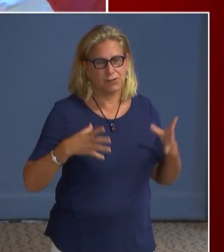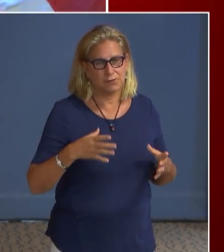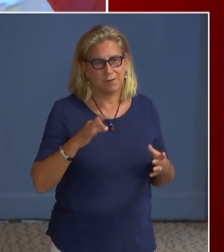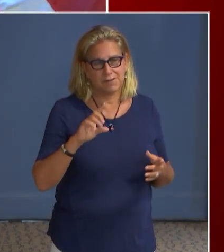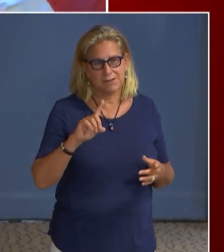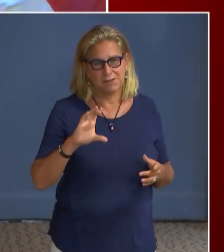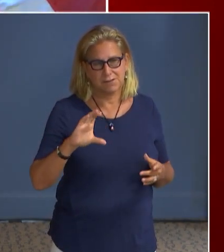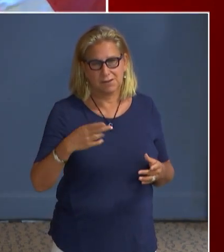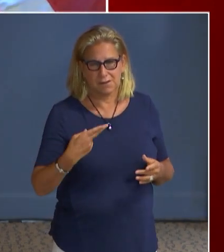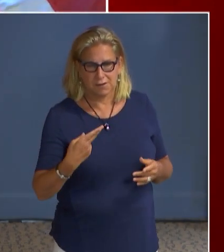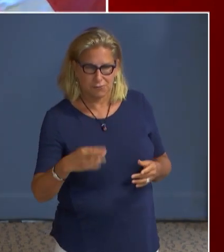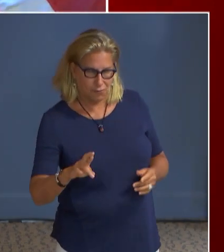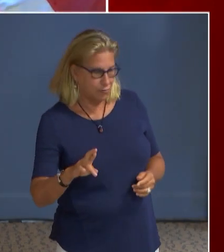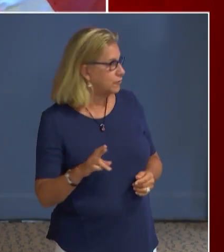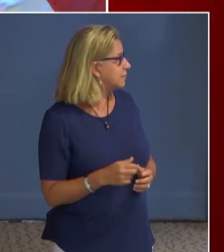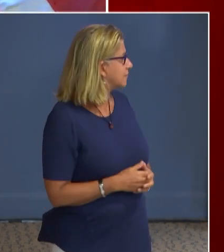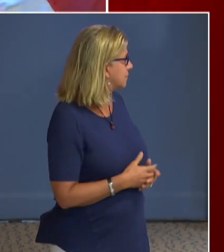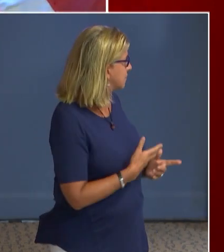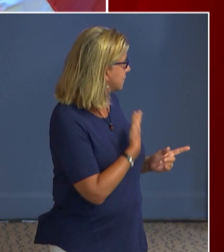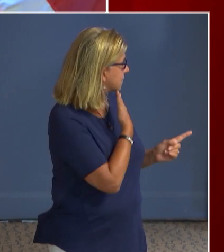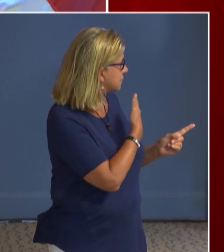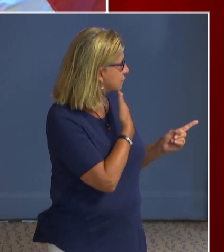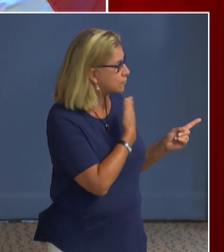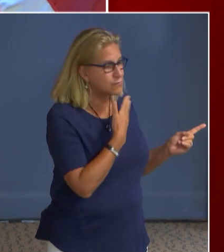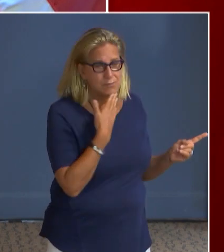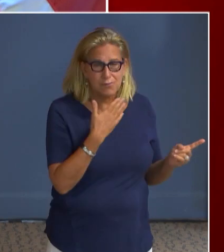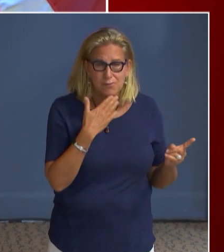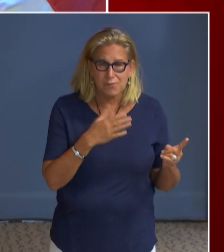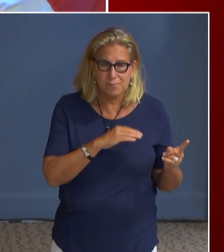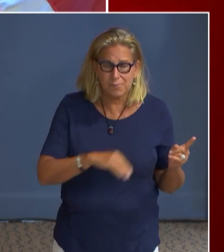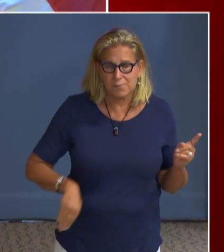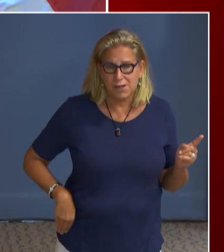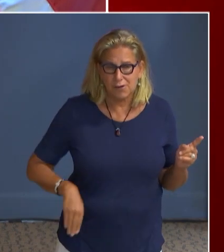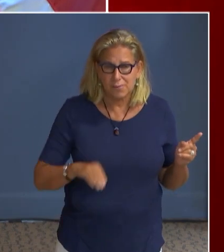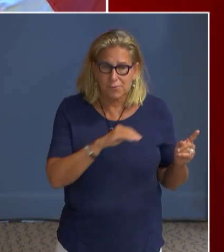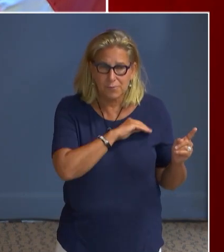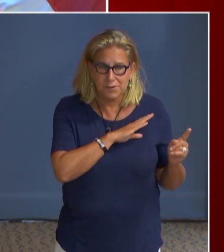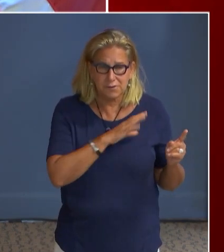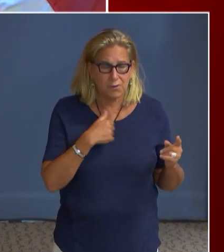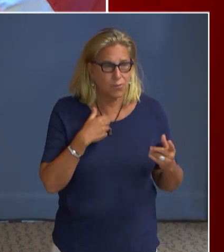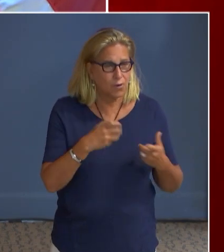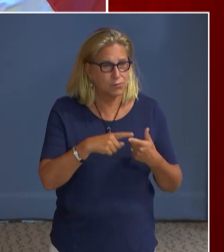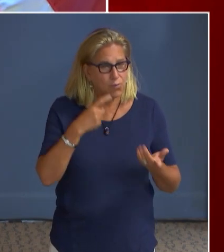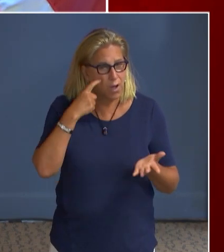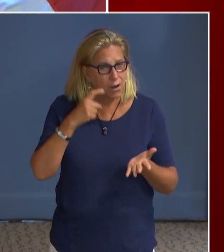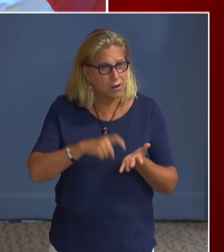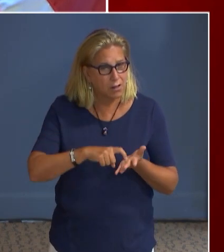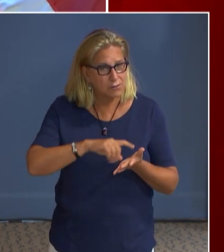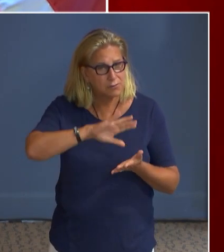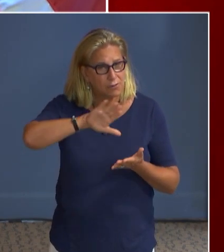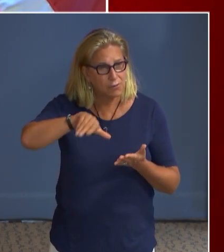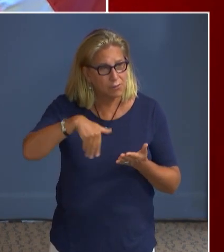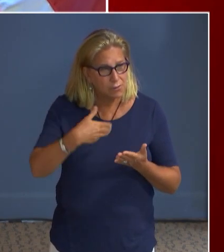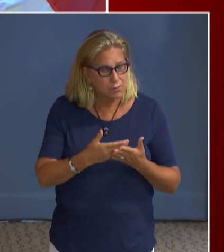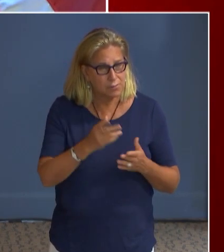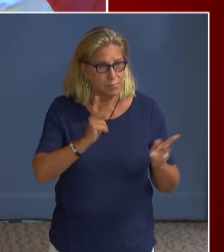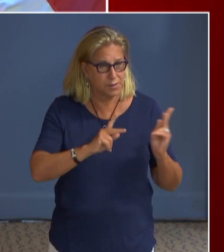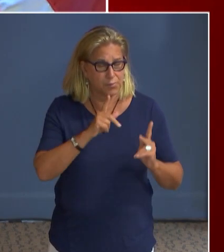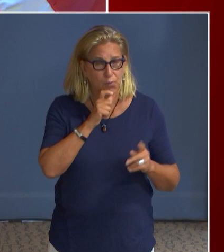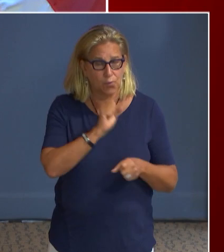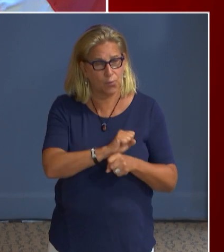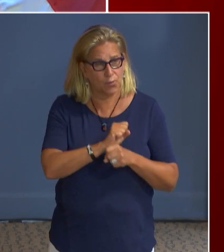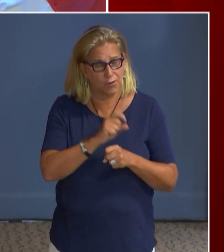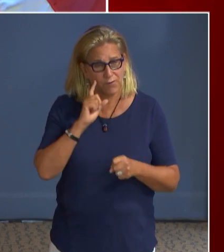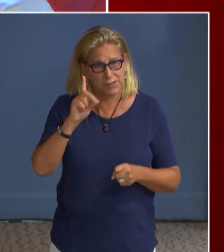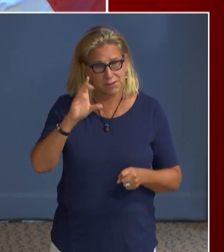Thank you, Mayor Bowser. I want to begin by recognizing and thanking all district government employees, my coworkers, those who go